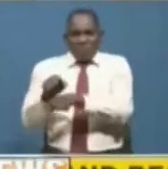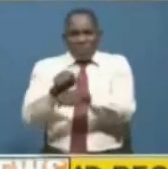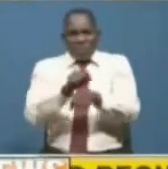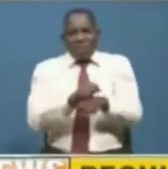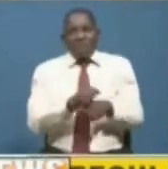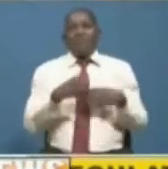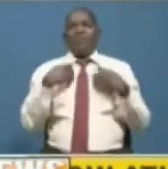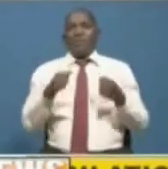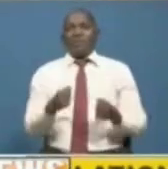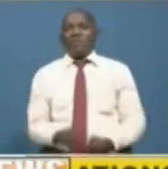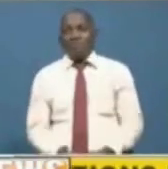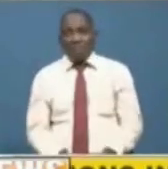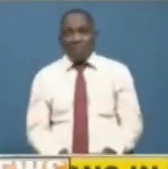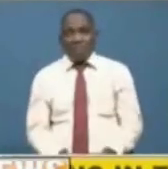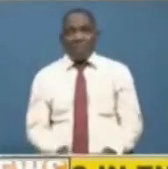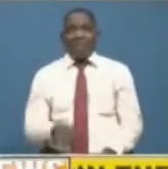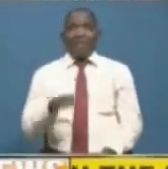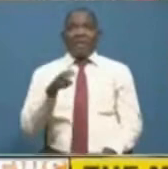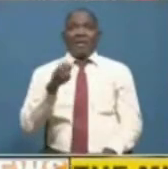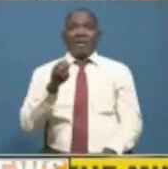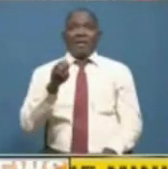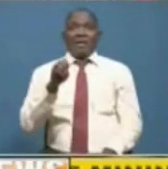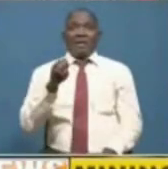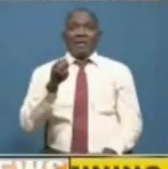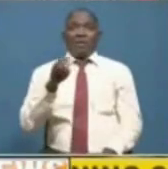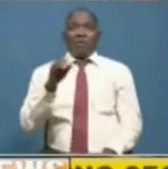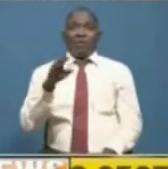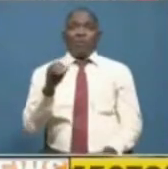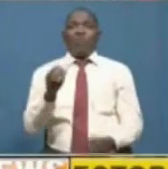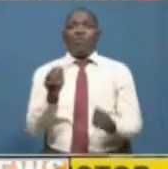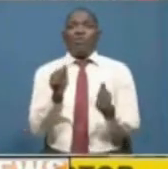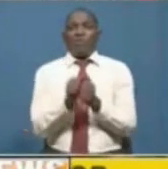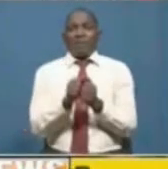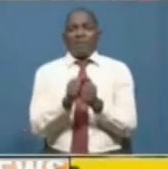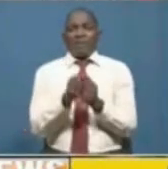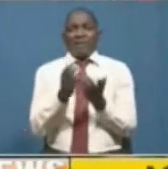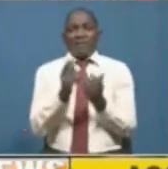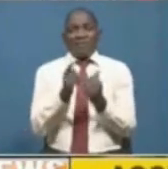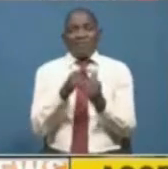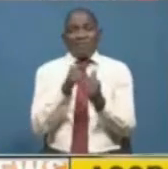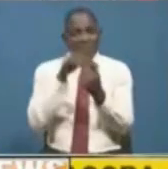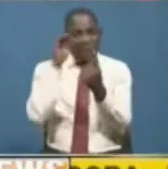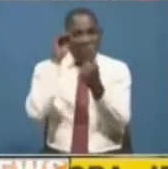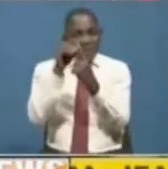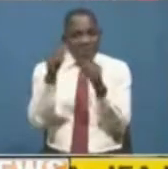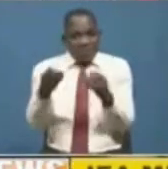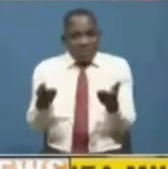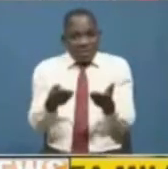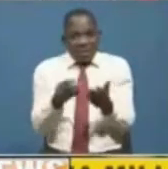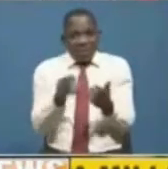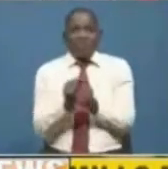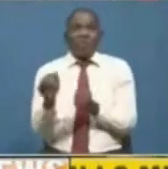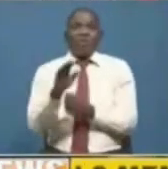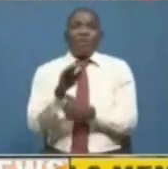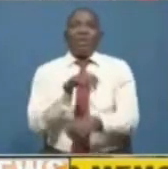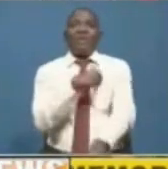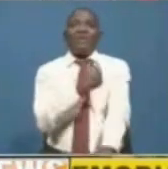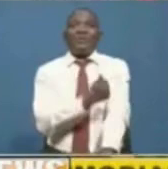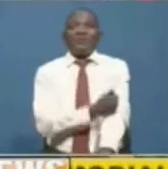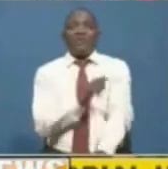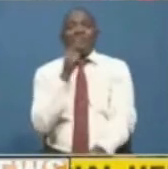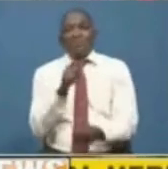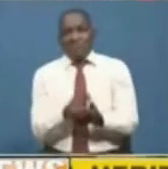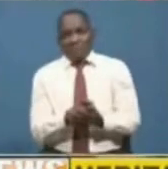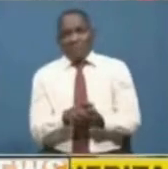mandate. EOCO, in addition to this primary object, this office, under your authority, it is its